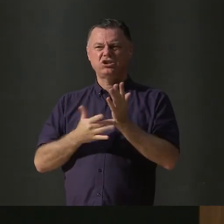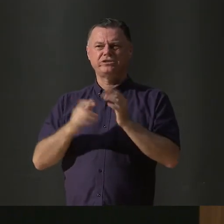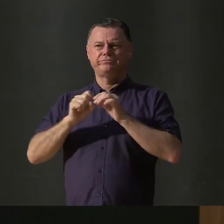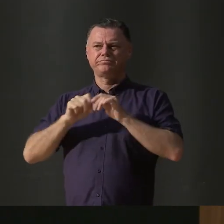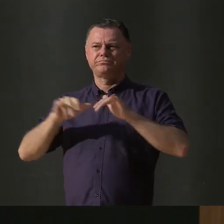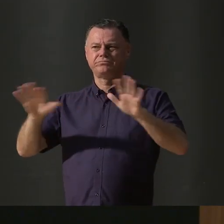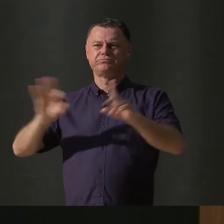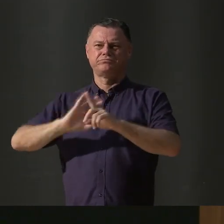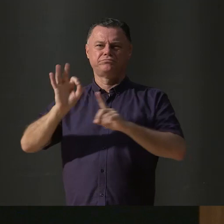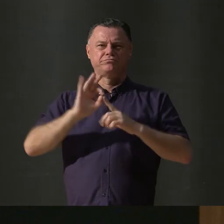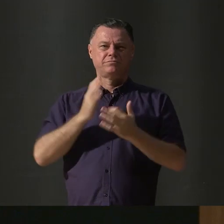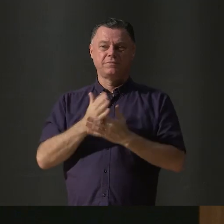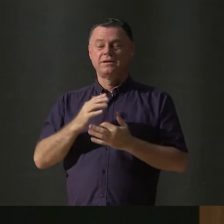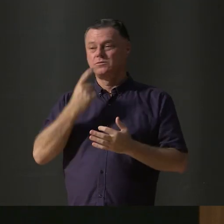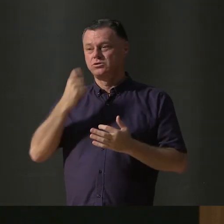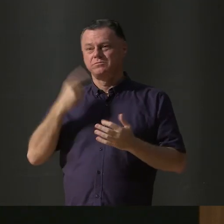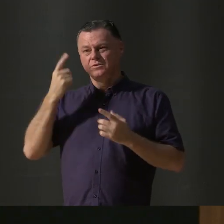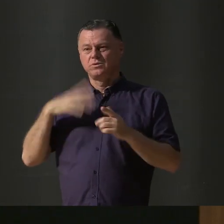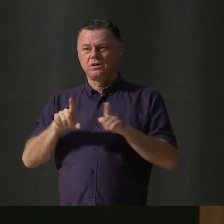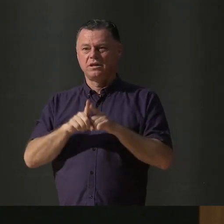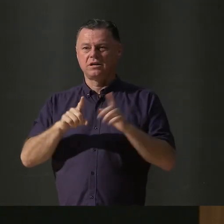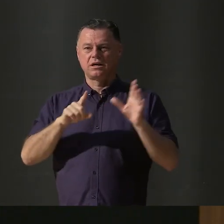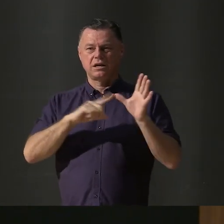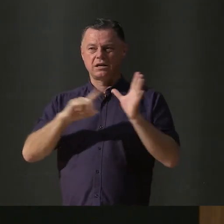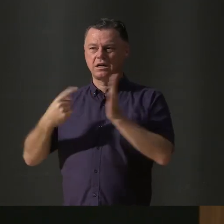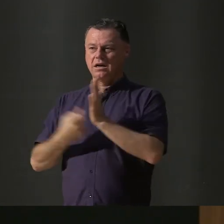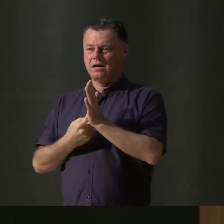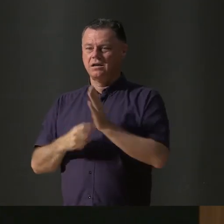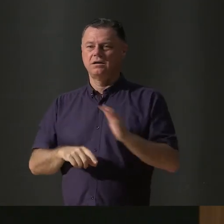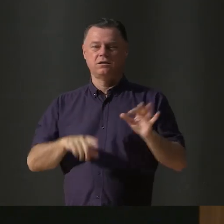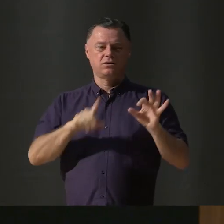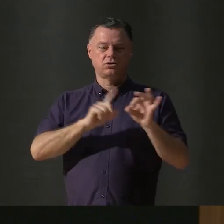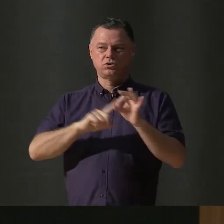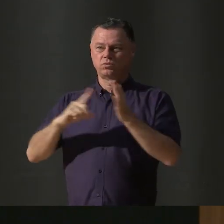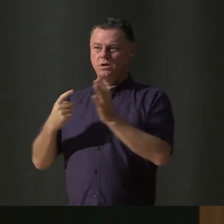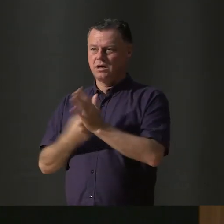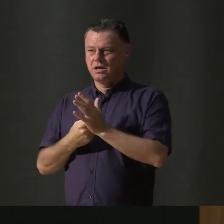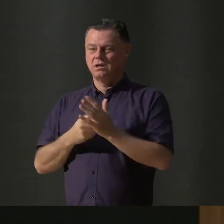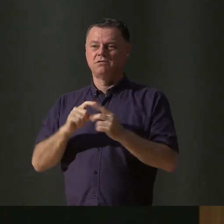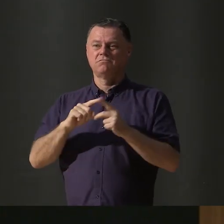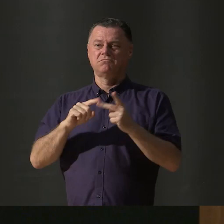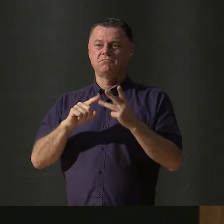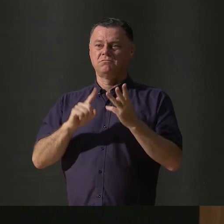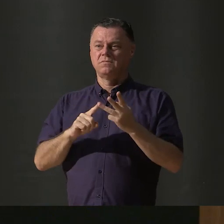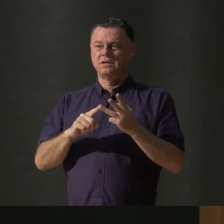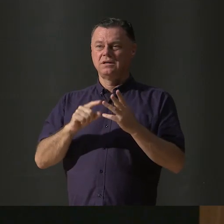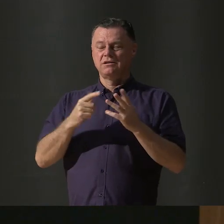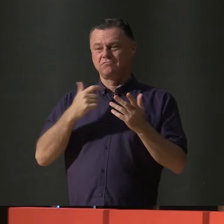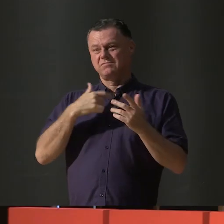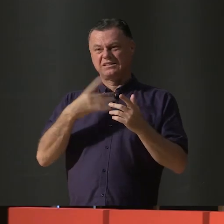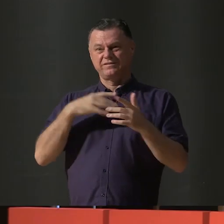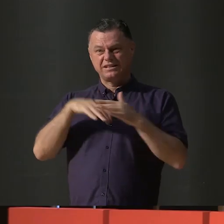museums, museums are using things like augmented reality, QR codes, and even things like